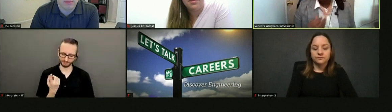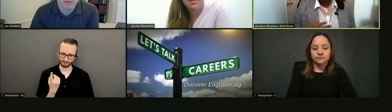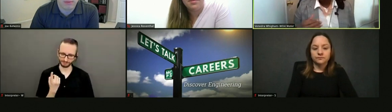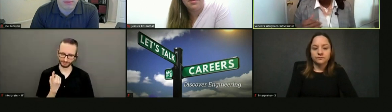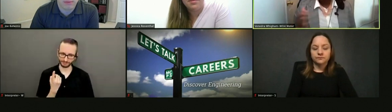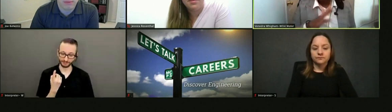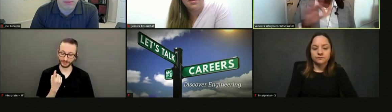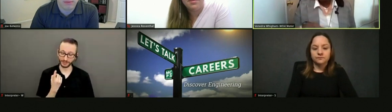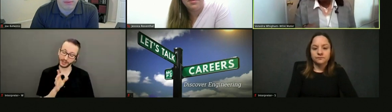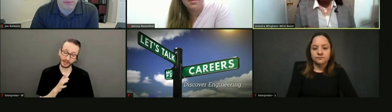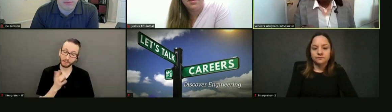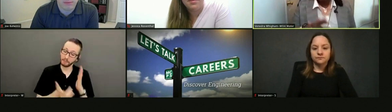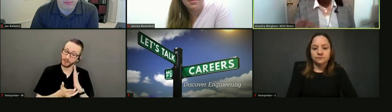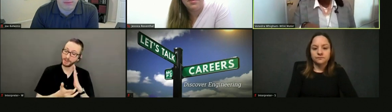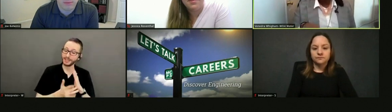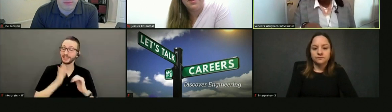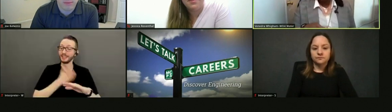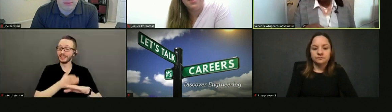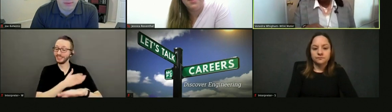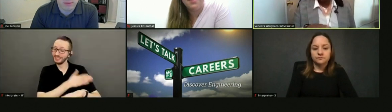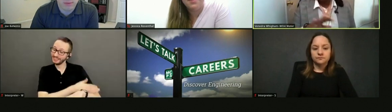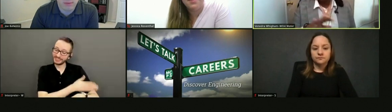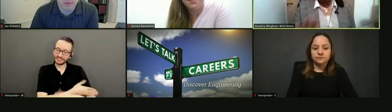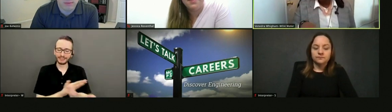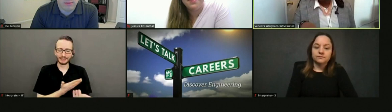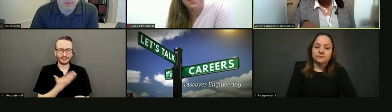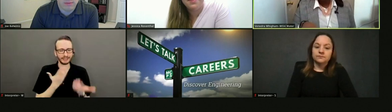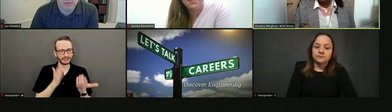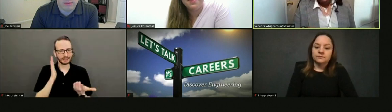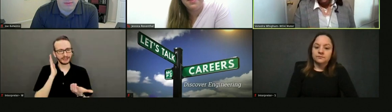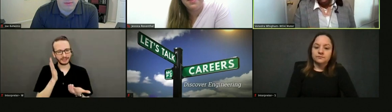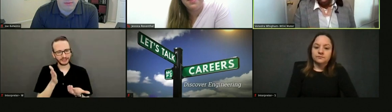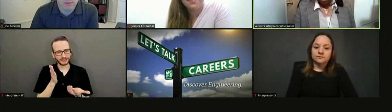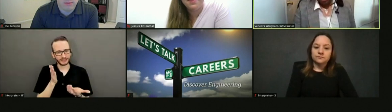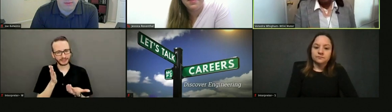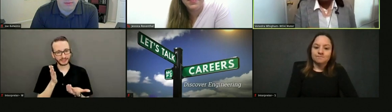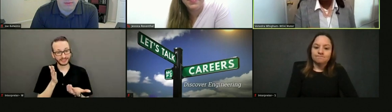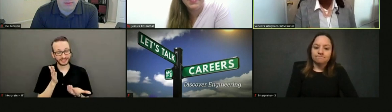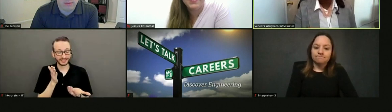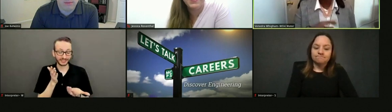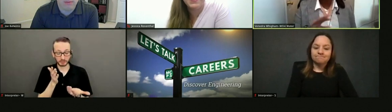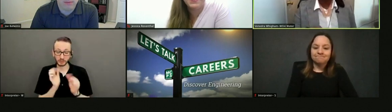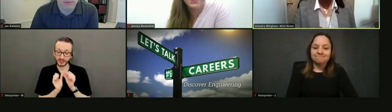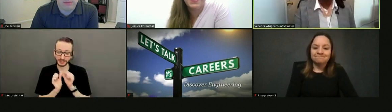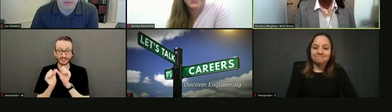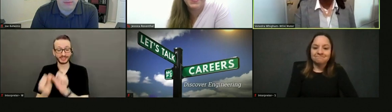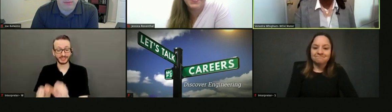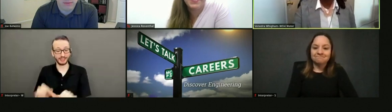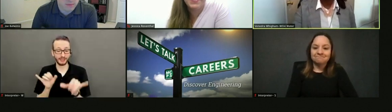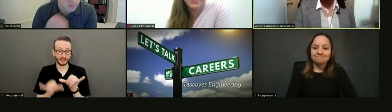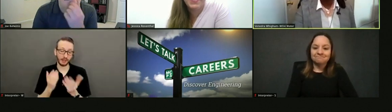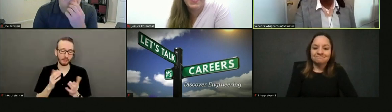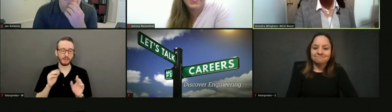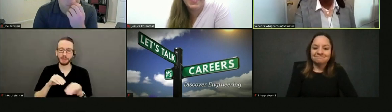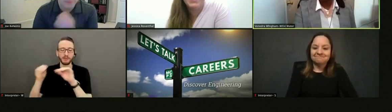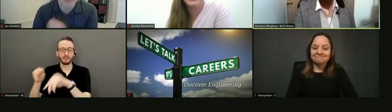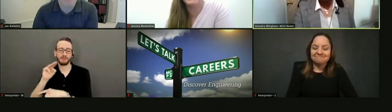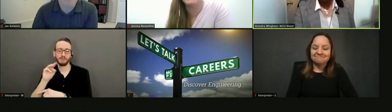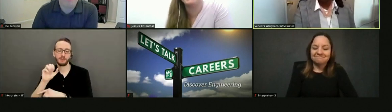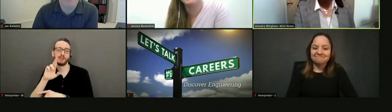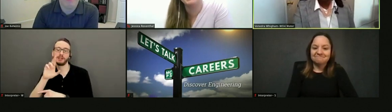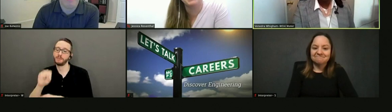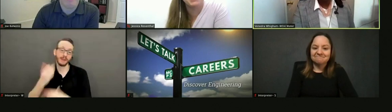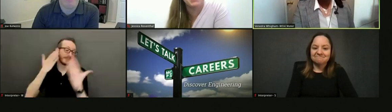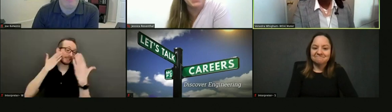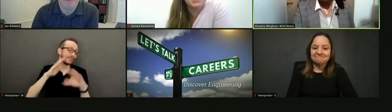unless technology advances some more, we probably will continue to stay here unless we move to Mars or something like that. But I don't know if that's going to